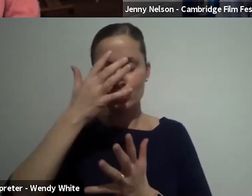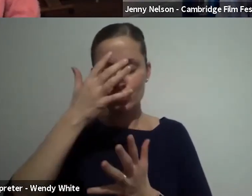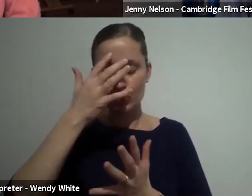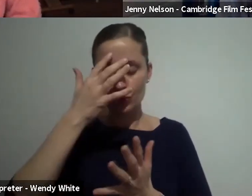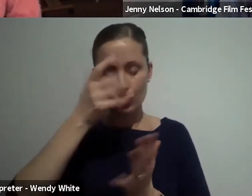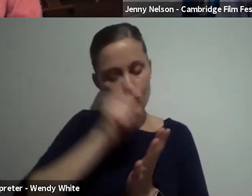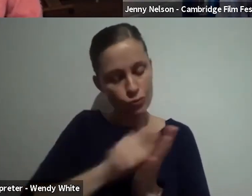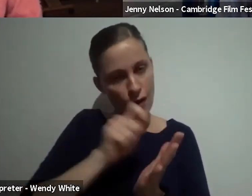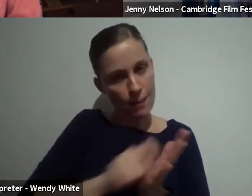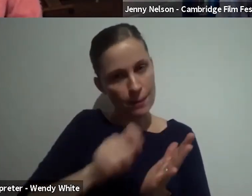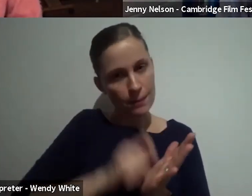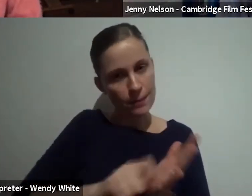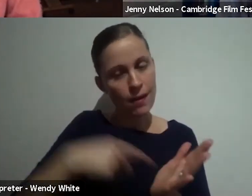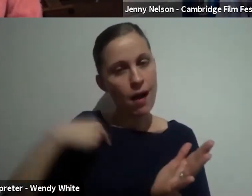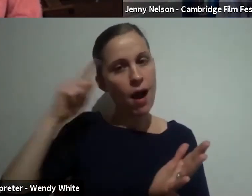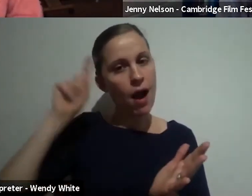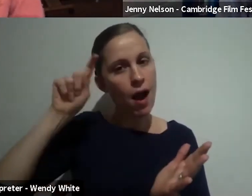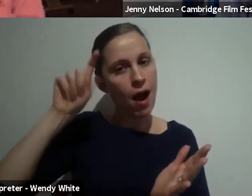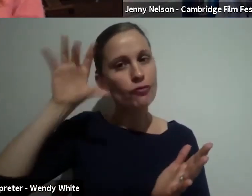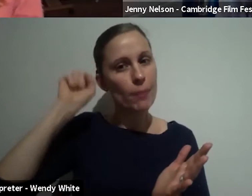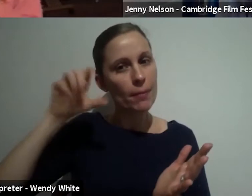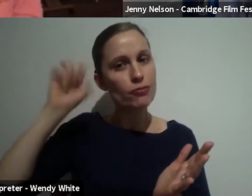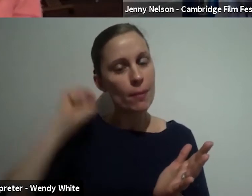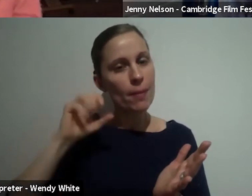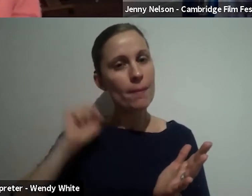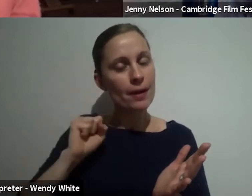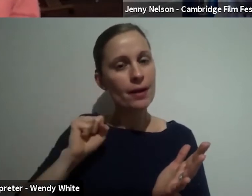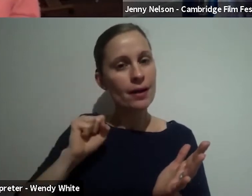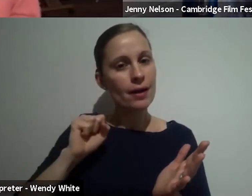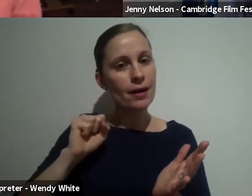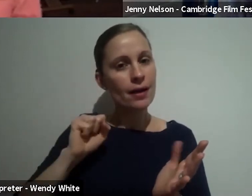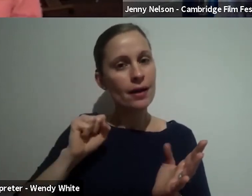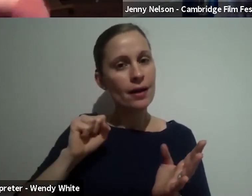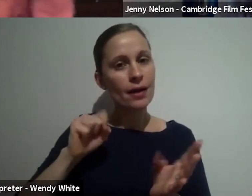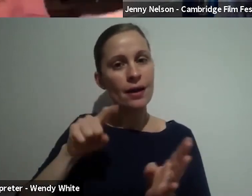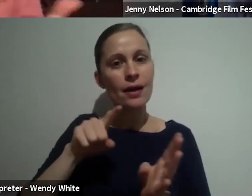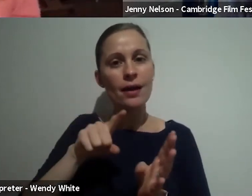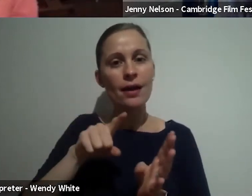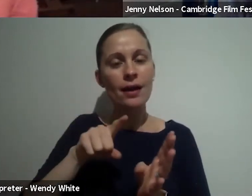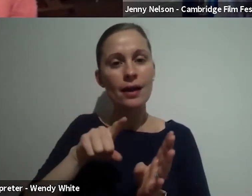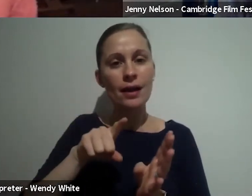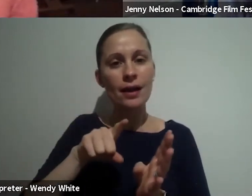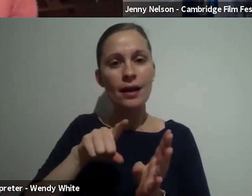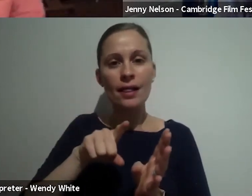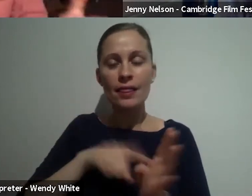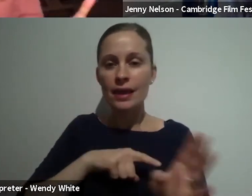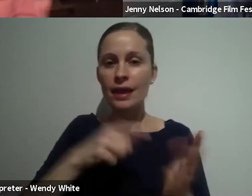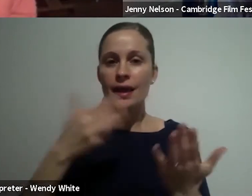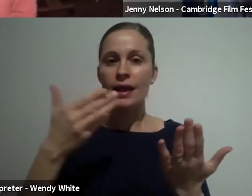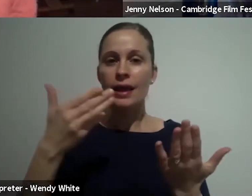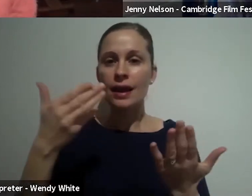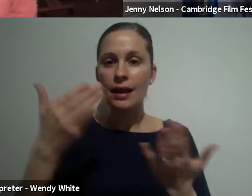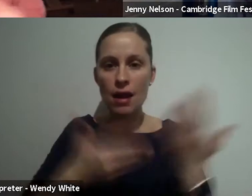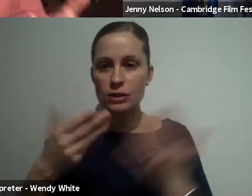when I was writing the script, is that the year 92 was not that year we were all thinking about